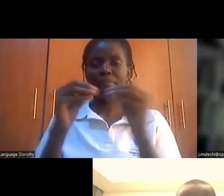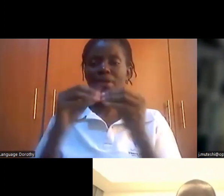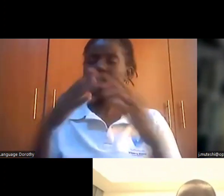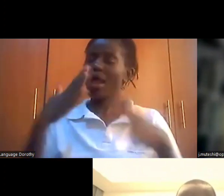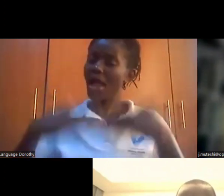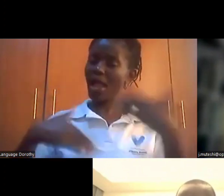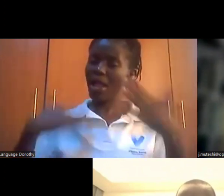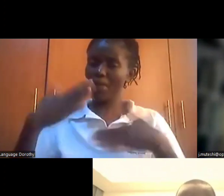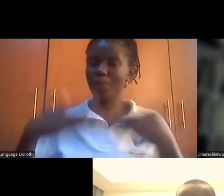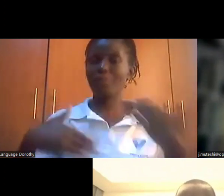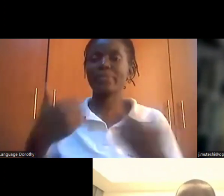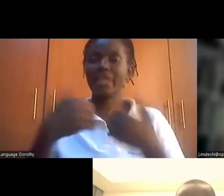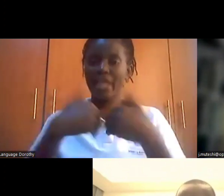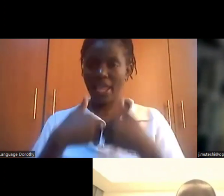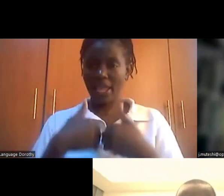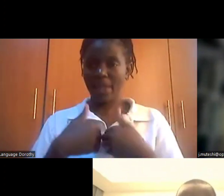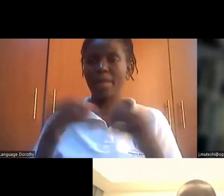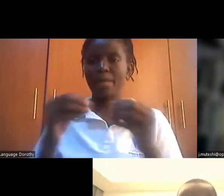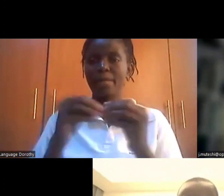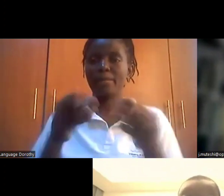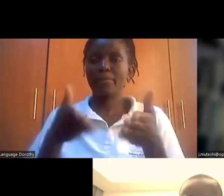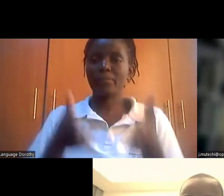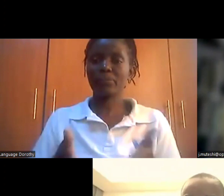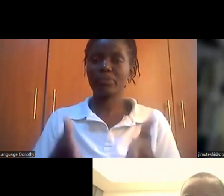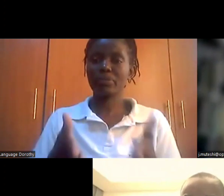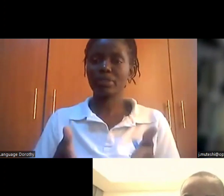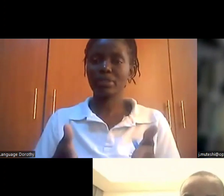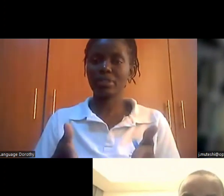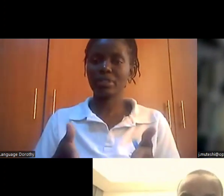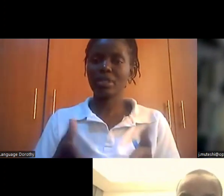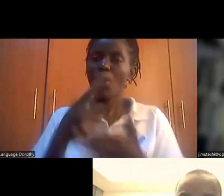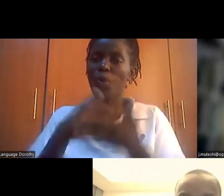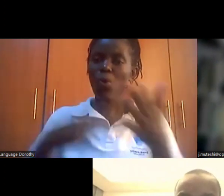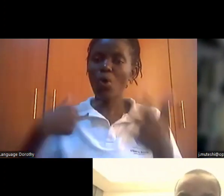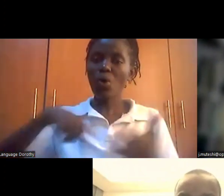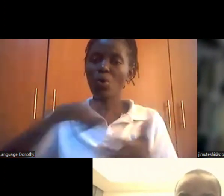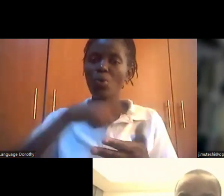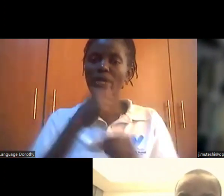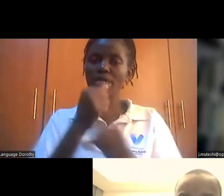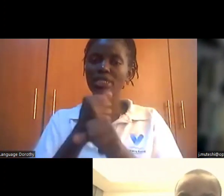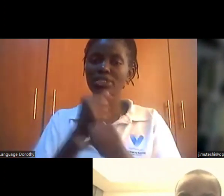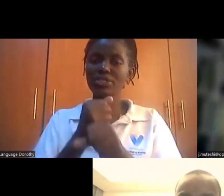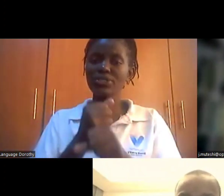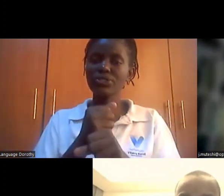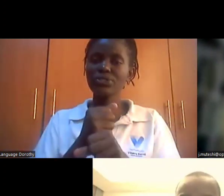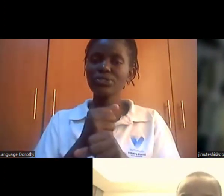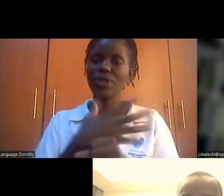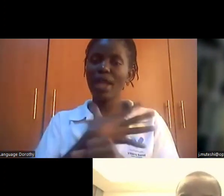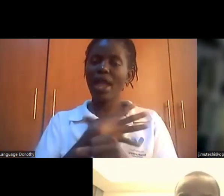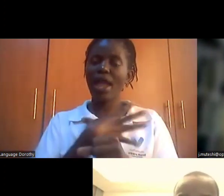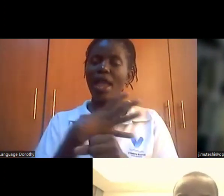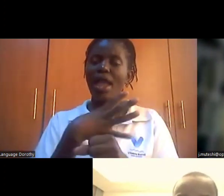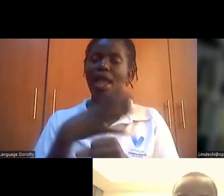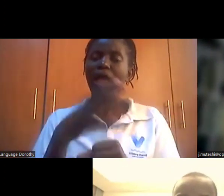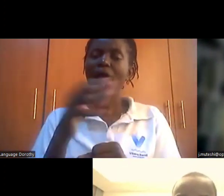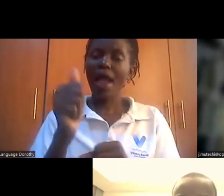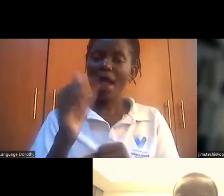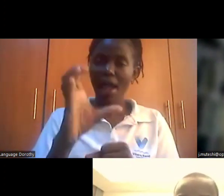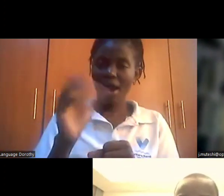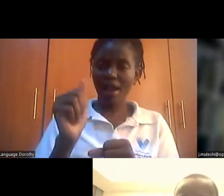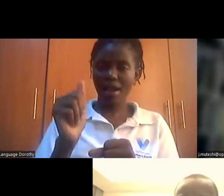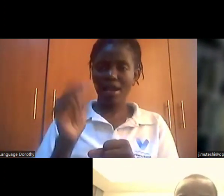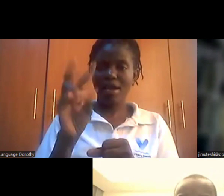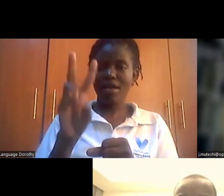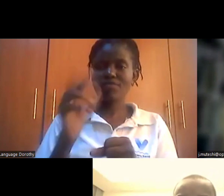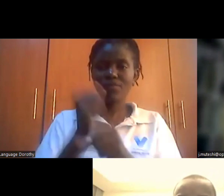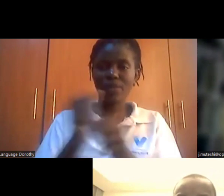Straight on to what we do as ARCAV, and I said ARCAV is affiliated with the University of Nairobi. So what that